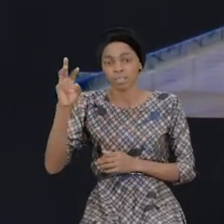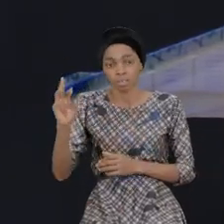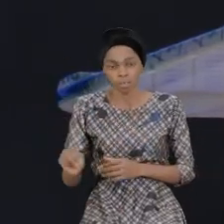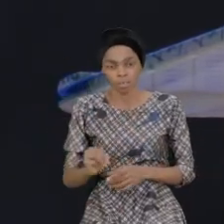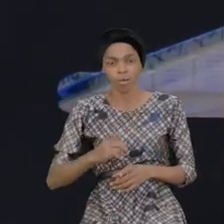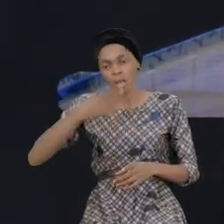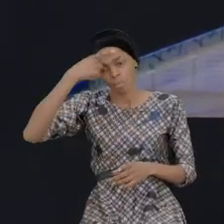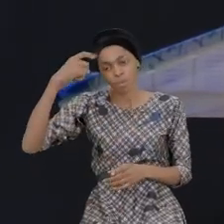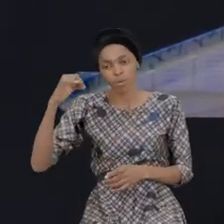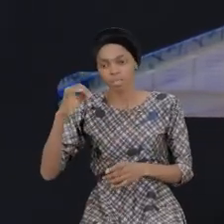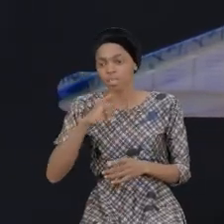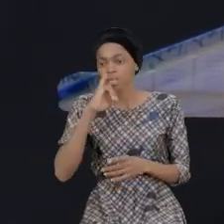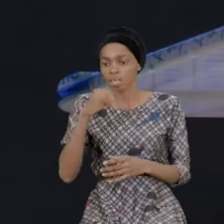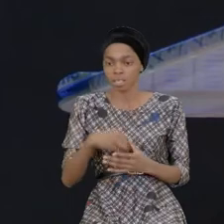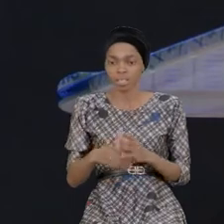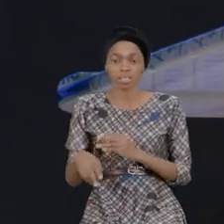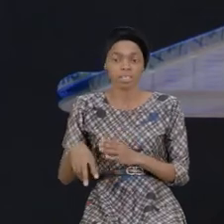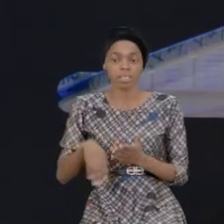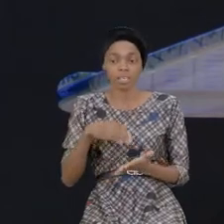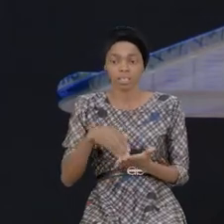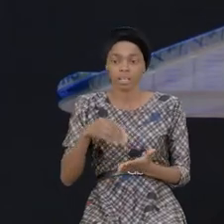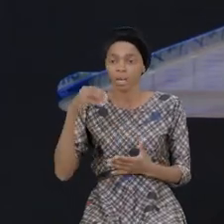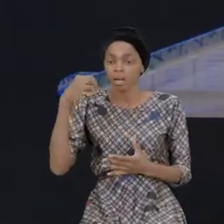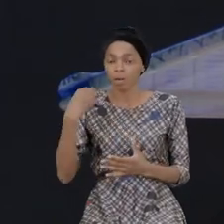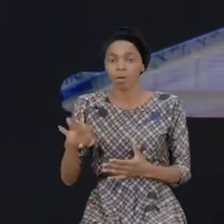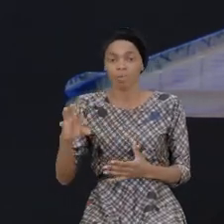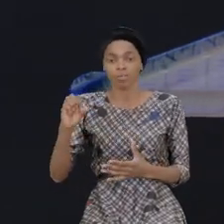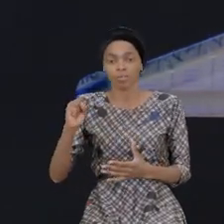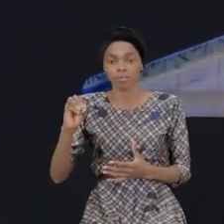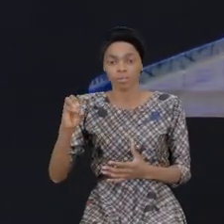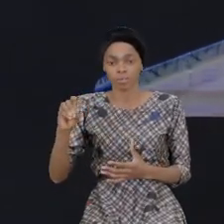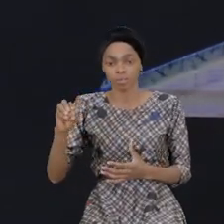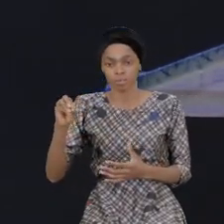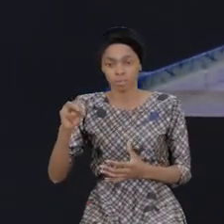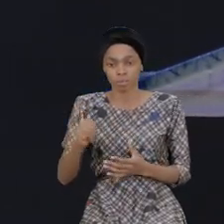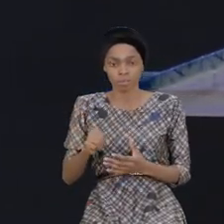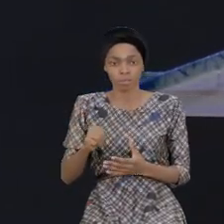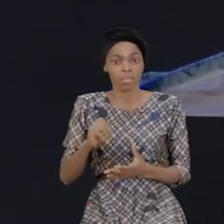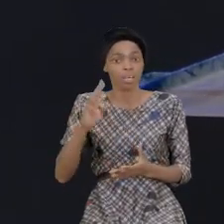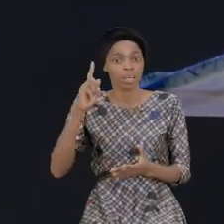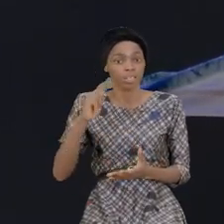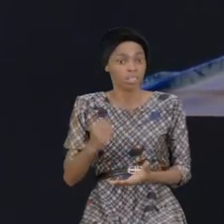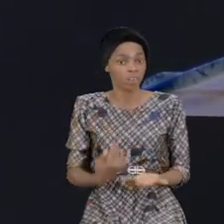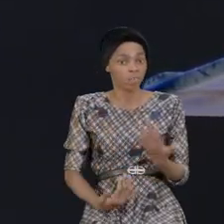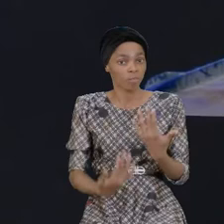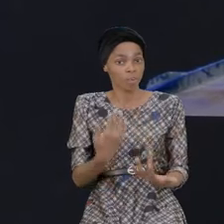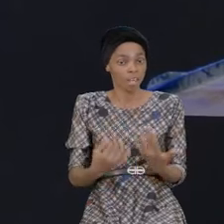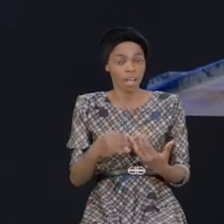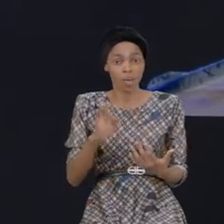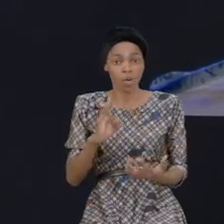the midst of Sodom, resident in Sodom, the fire of judgment